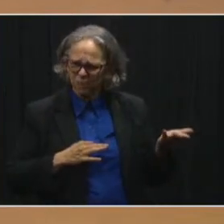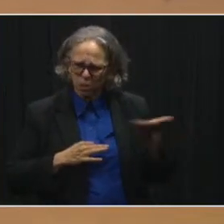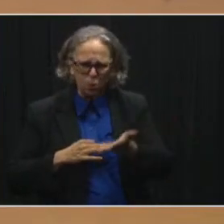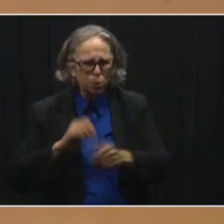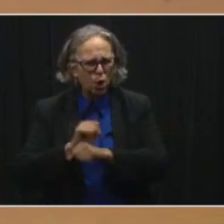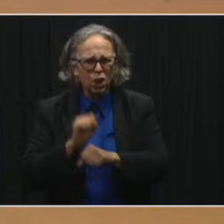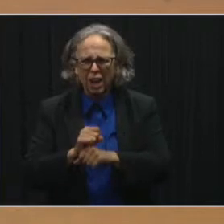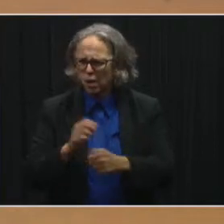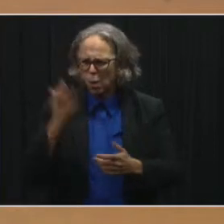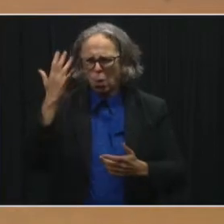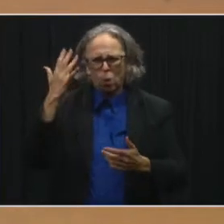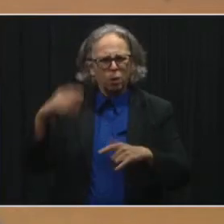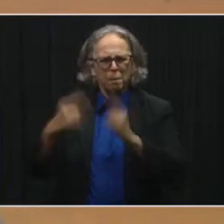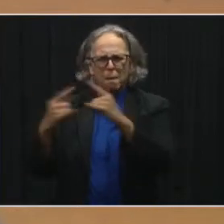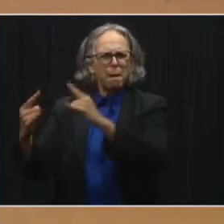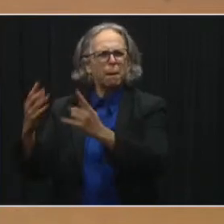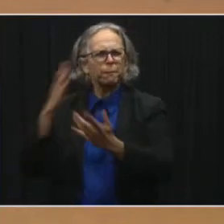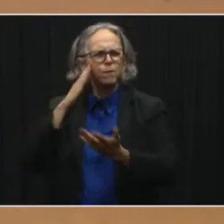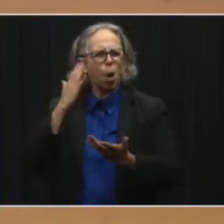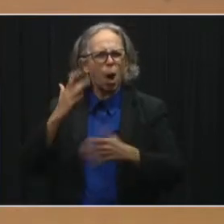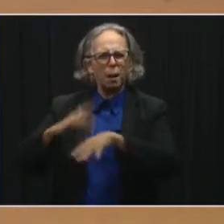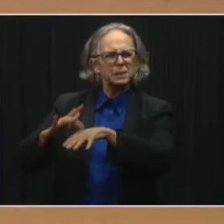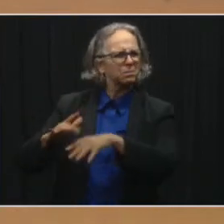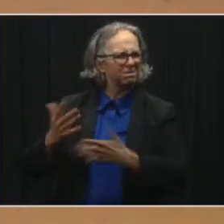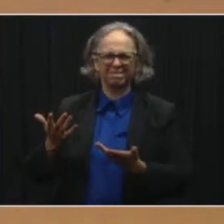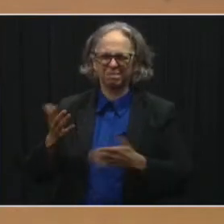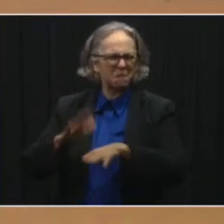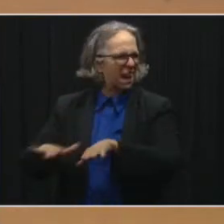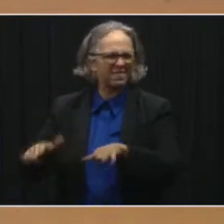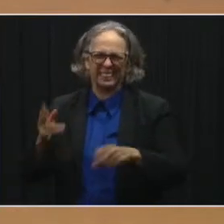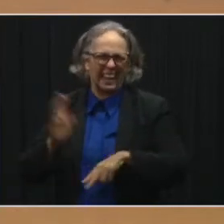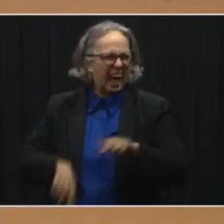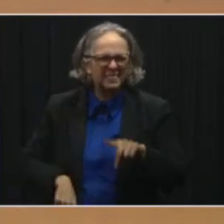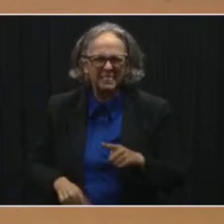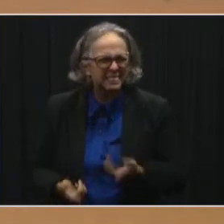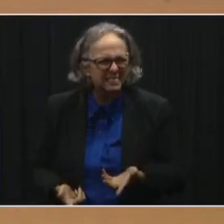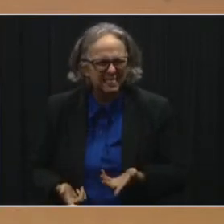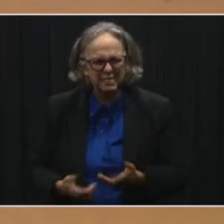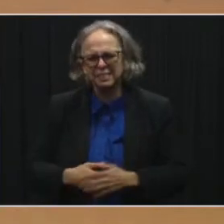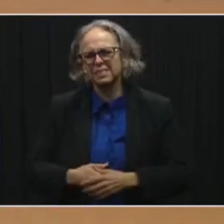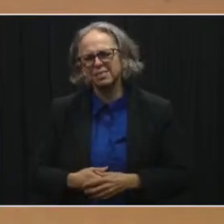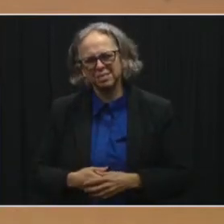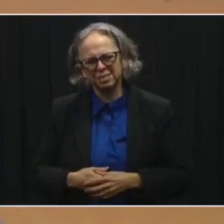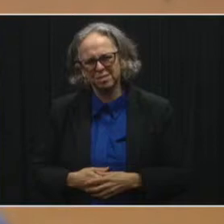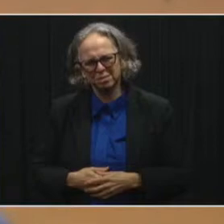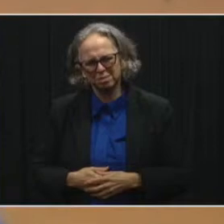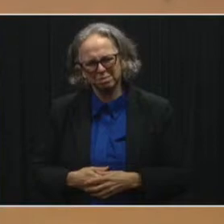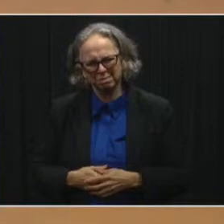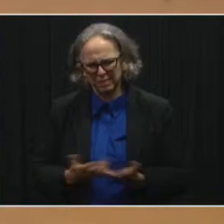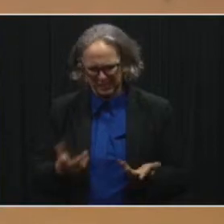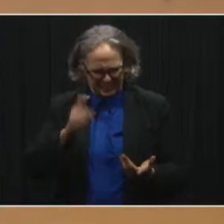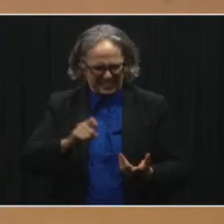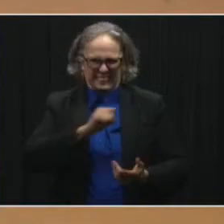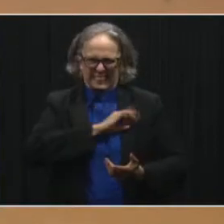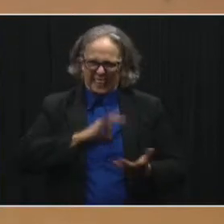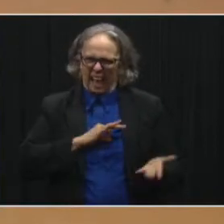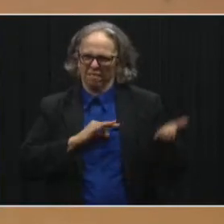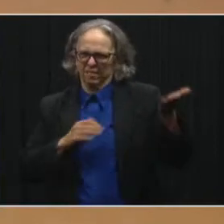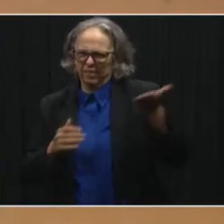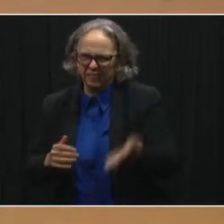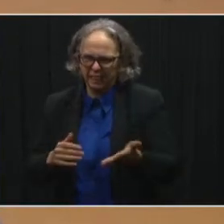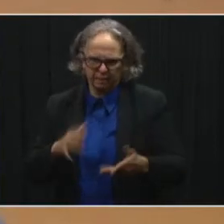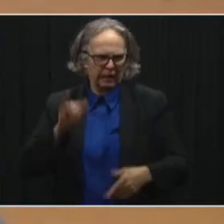you don't have the medical resources and the staffing to implement and take care of those